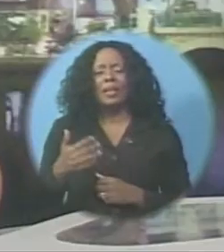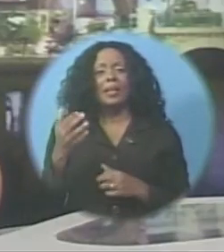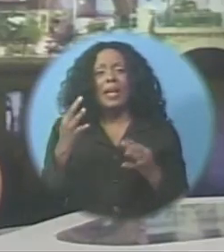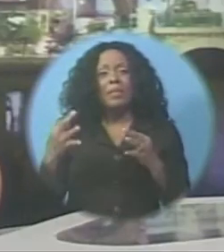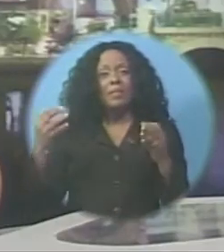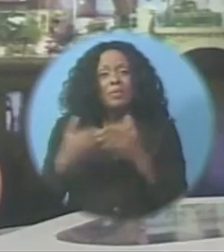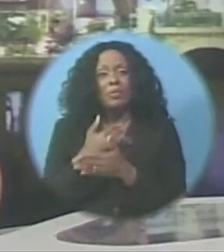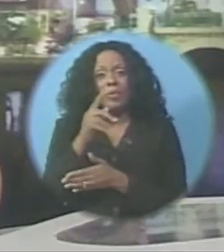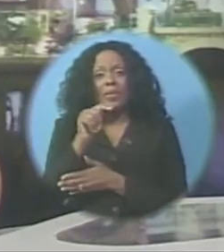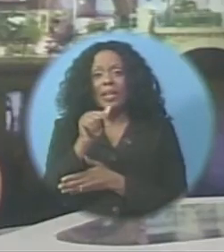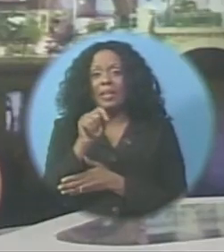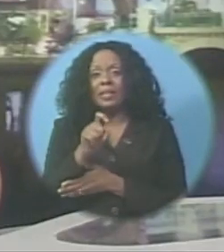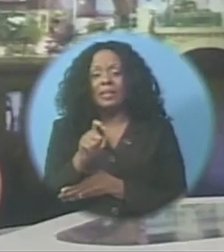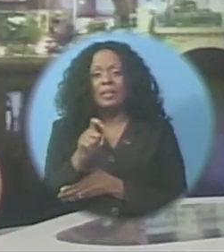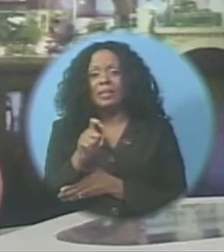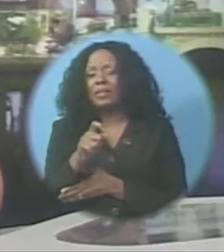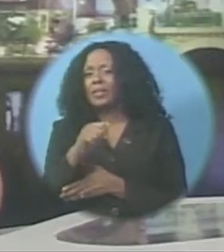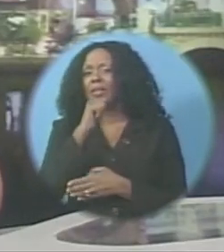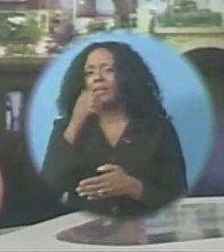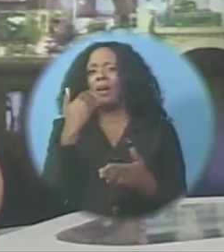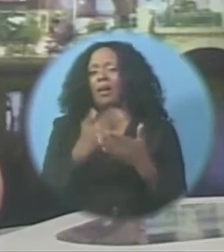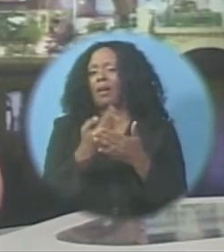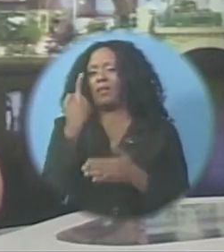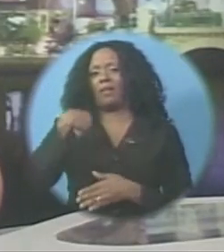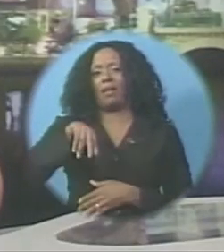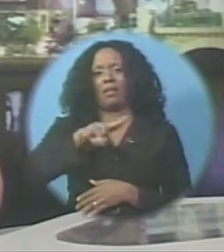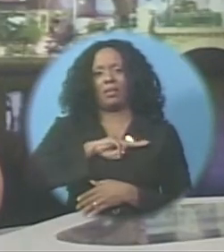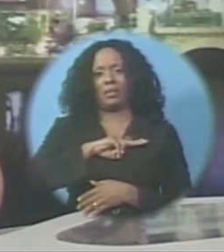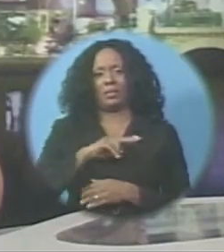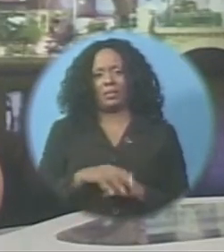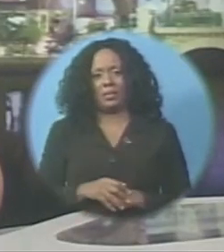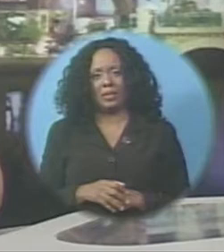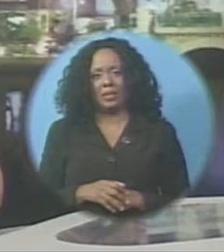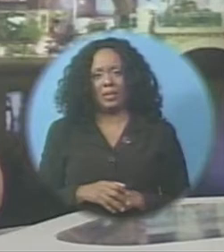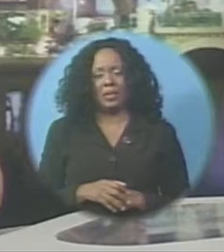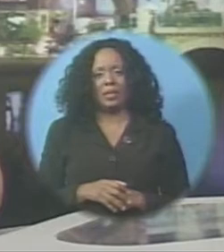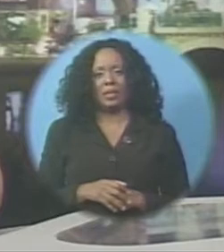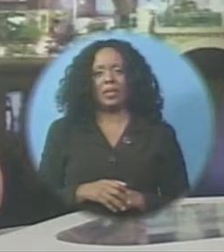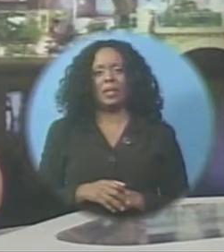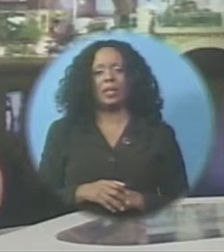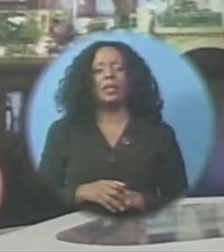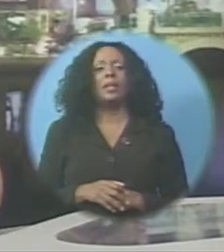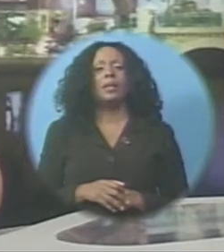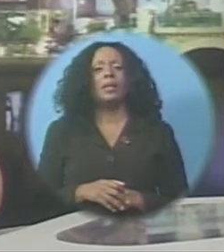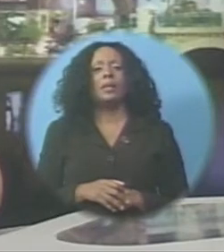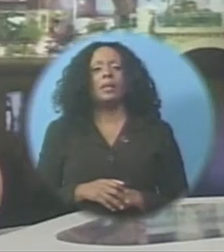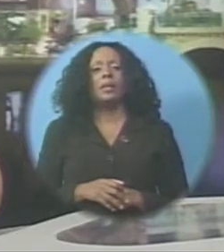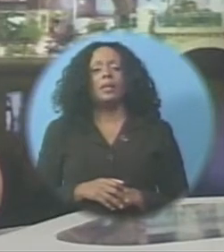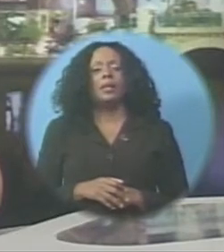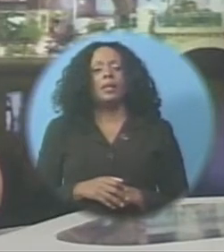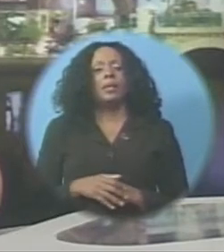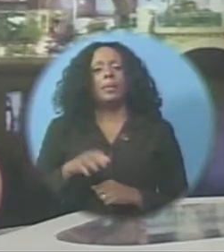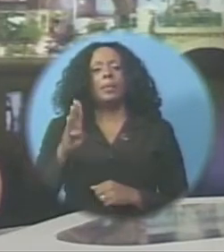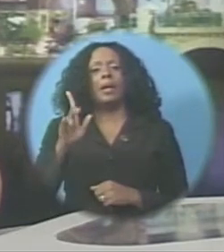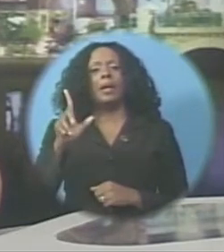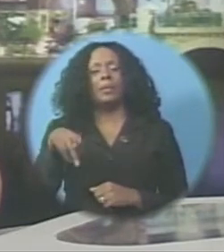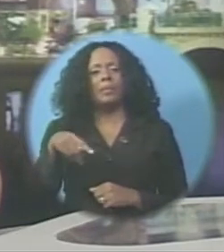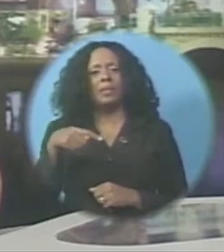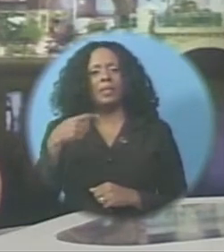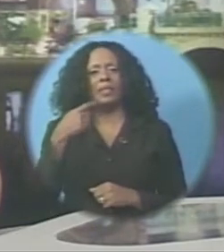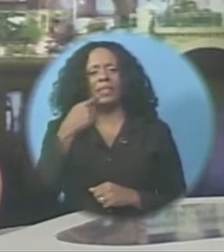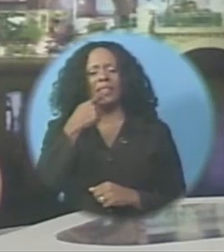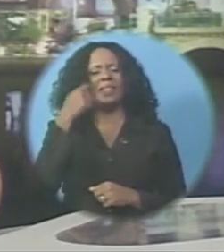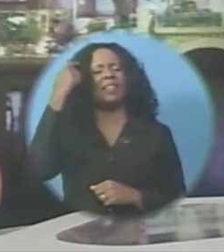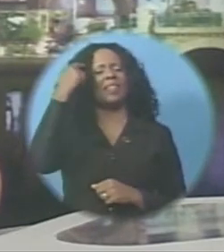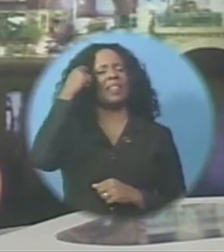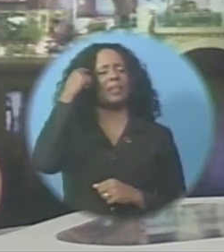local economy more harm than good. The opposition understands that the DLP administration plans to implement a new tax